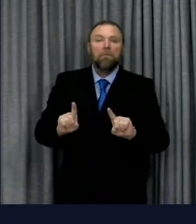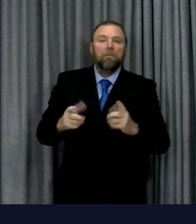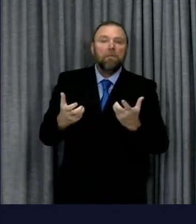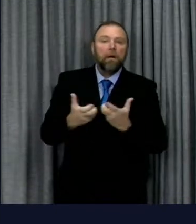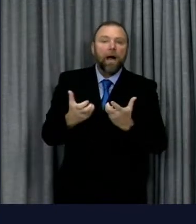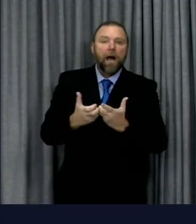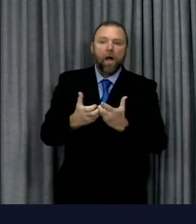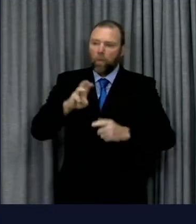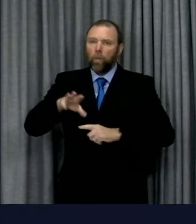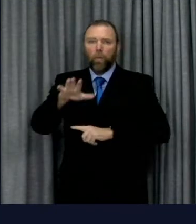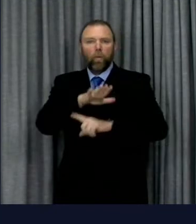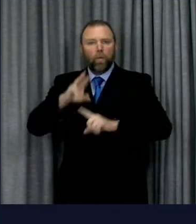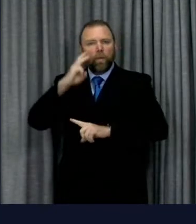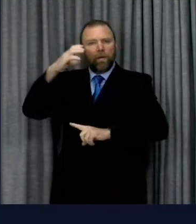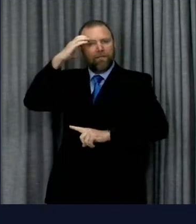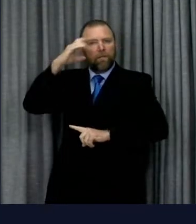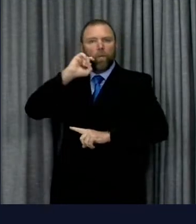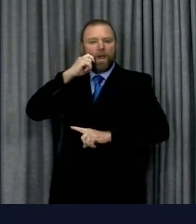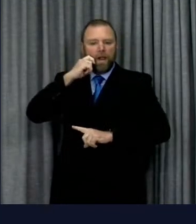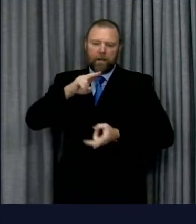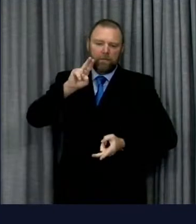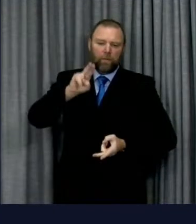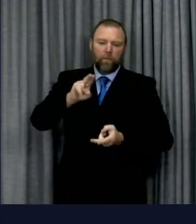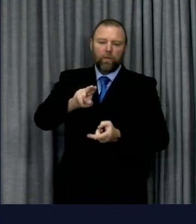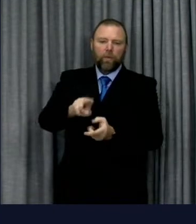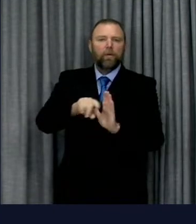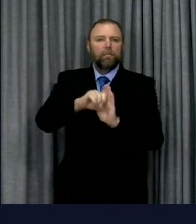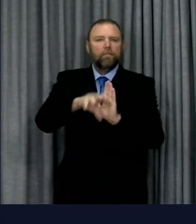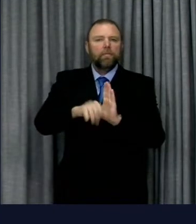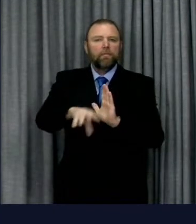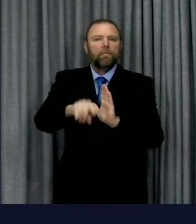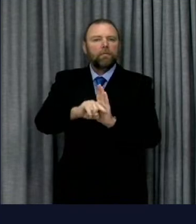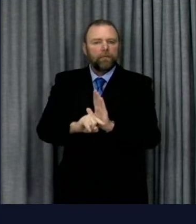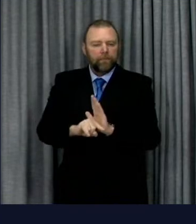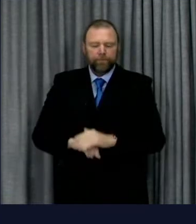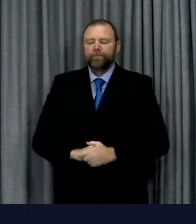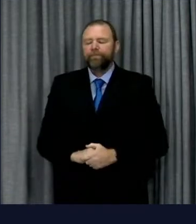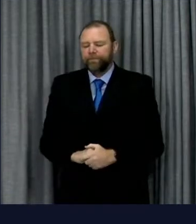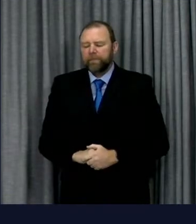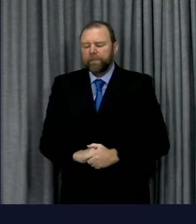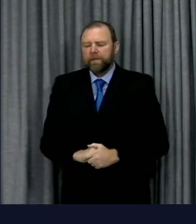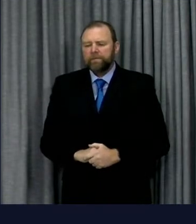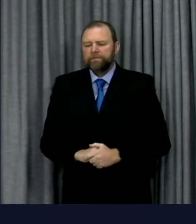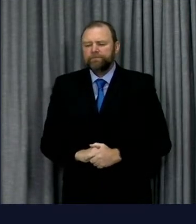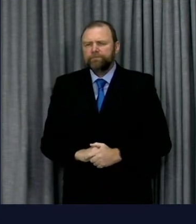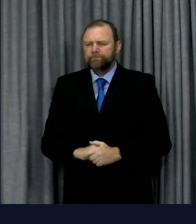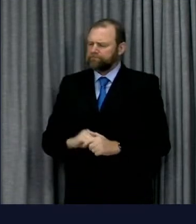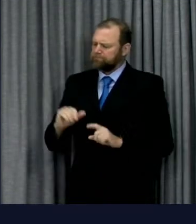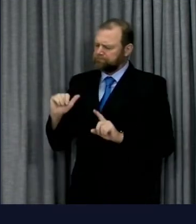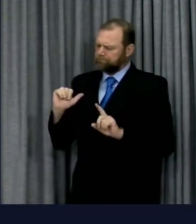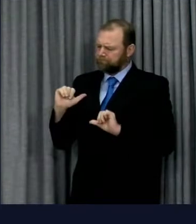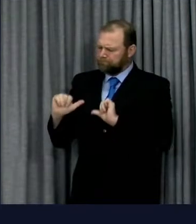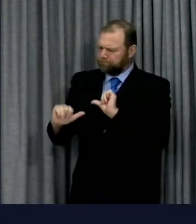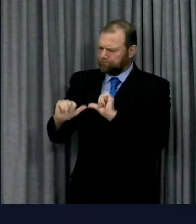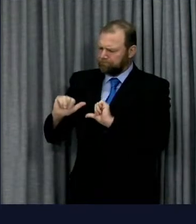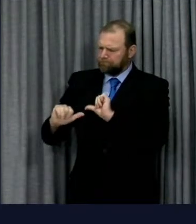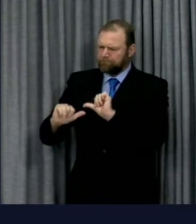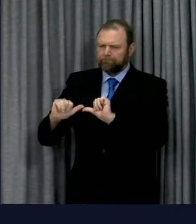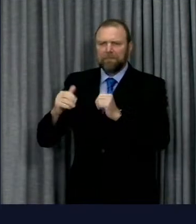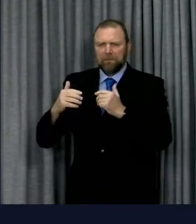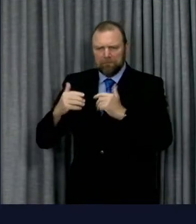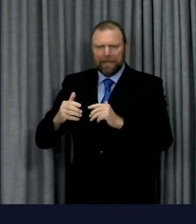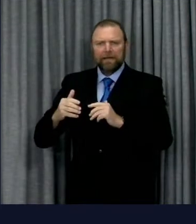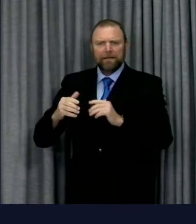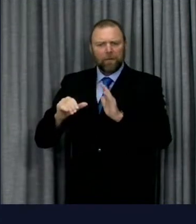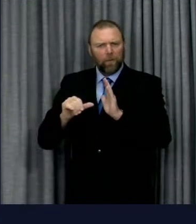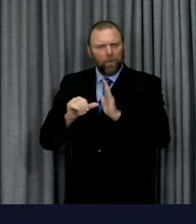relax Alert Level 2 measures. Now, after many difficult and worrying weeks, I'm pleased